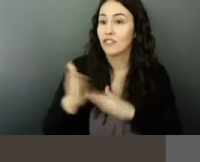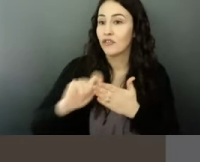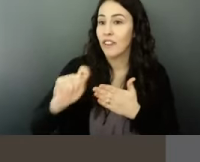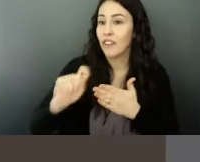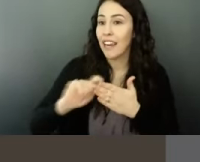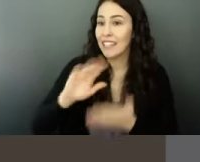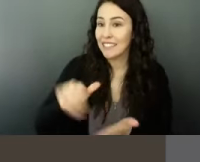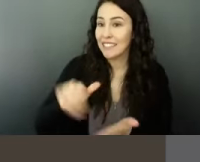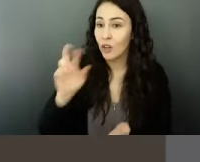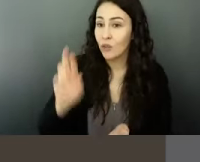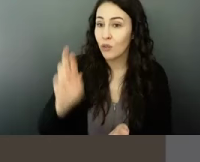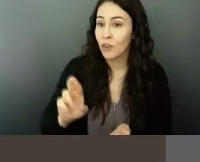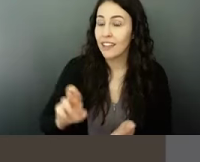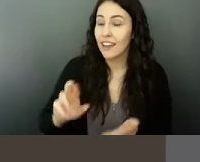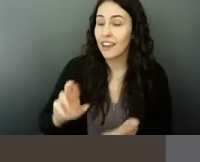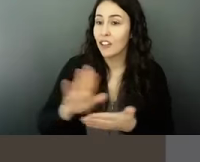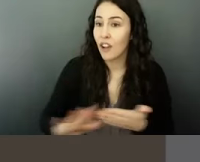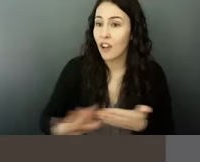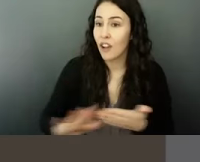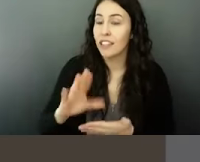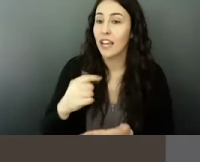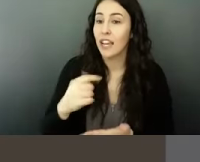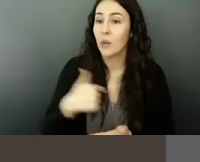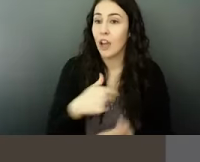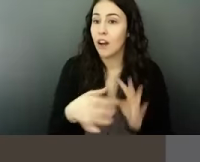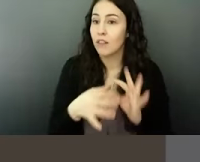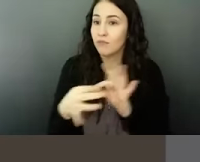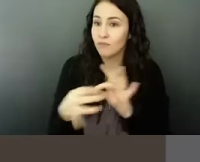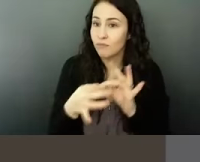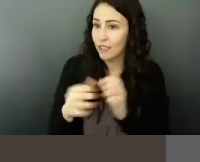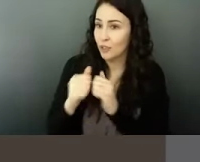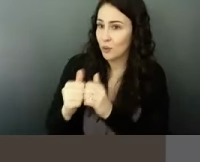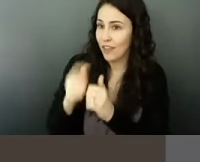as Jude mentioned, we are co-coordinators of our assessment committee.